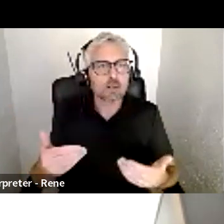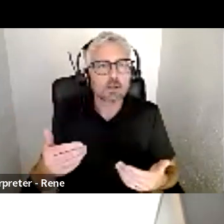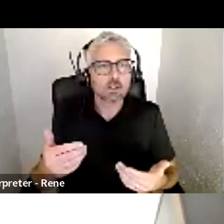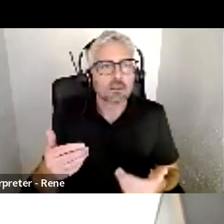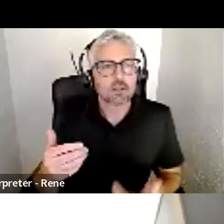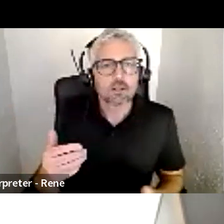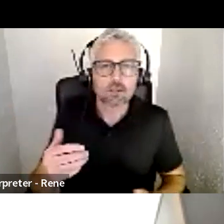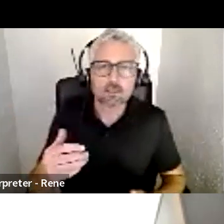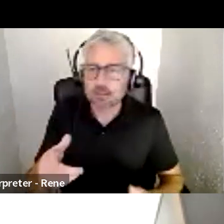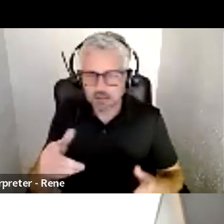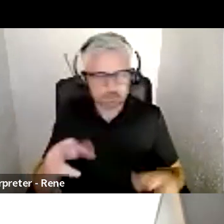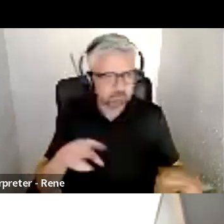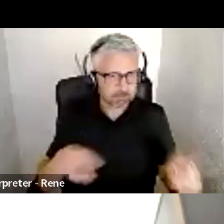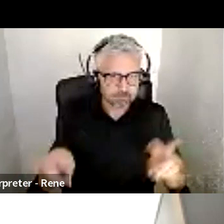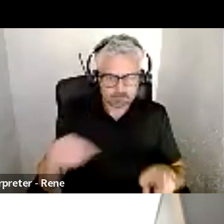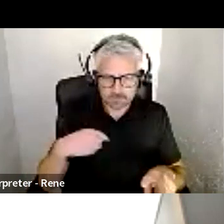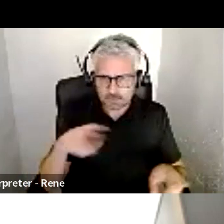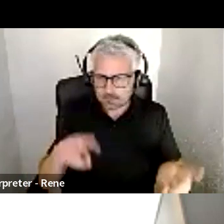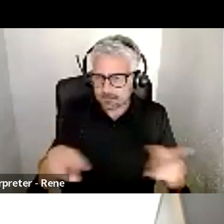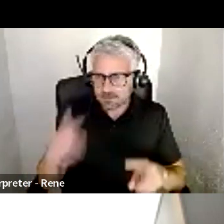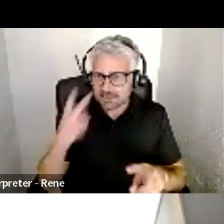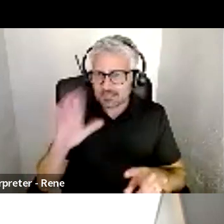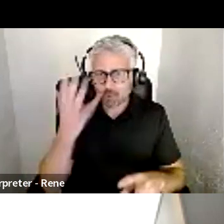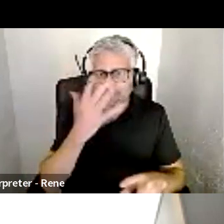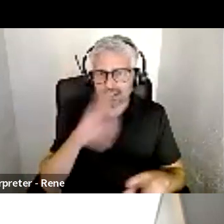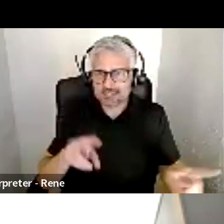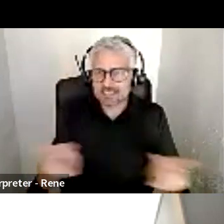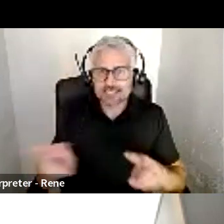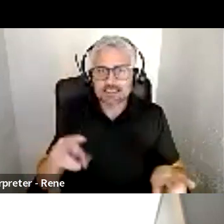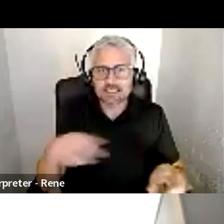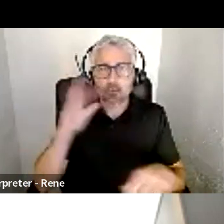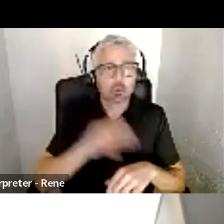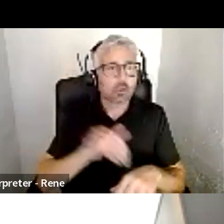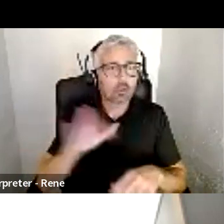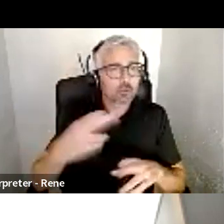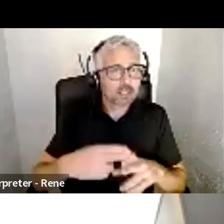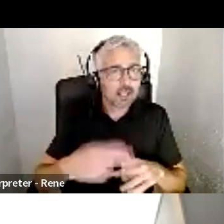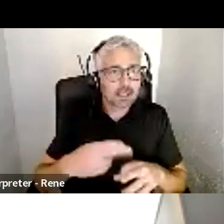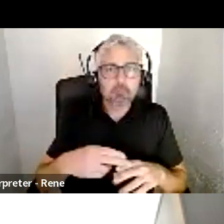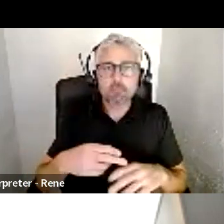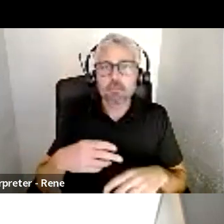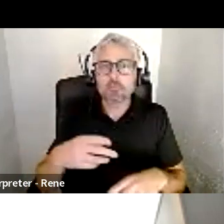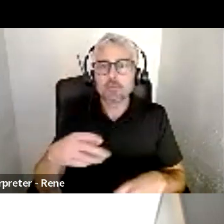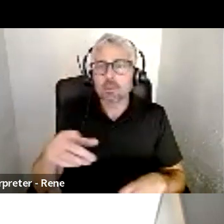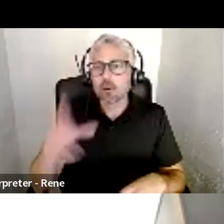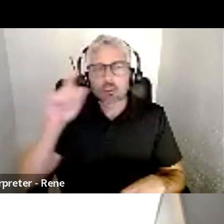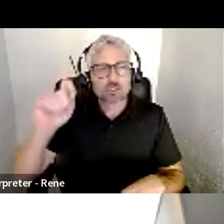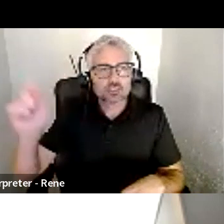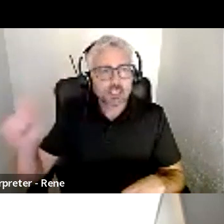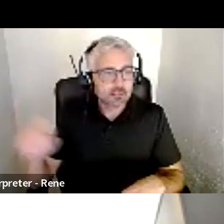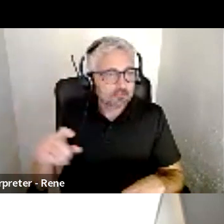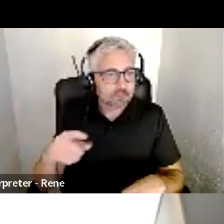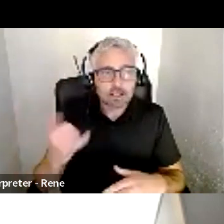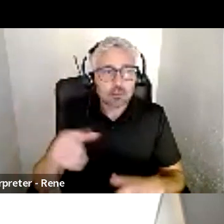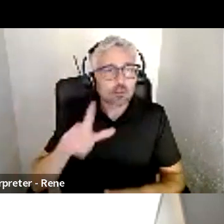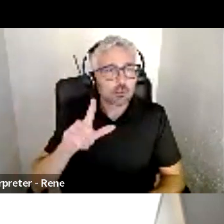is, since I can see your great faces here on the screen, I'm just going to call your name and then Dave will put a check mark. So we have